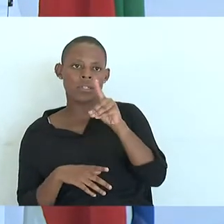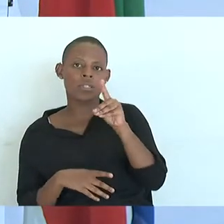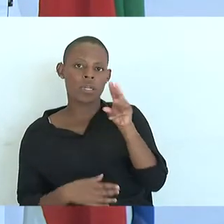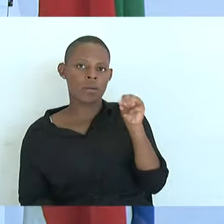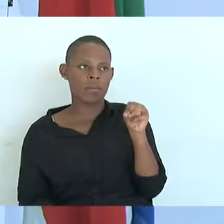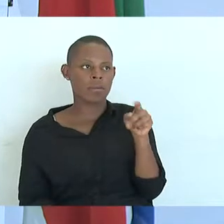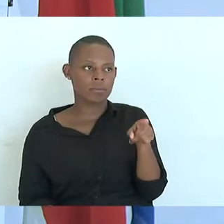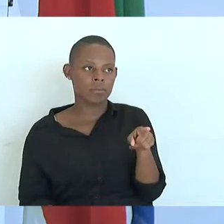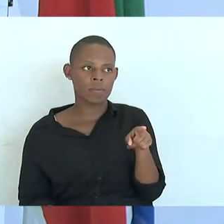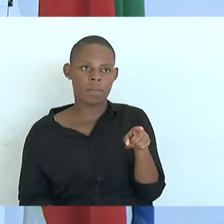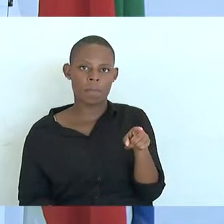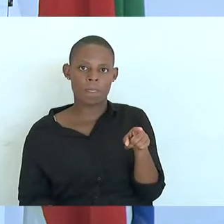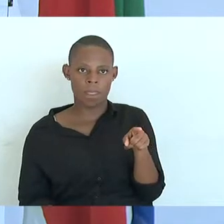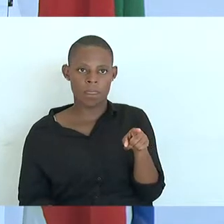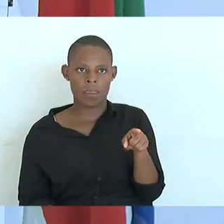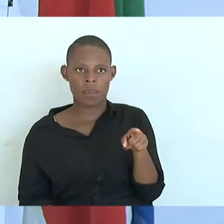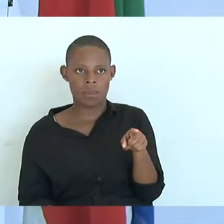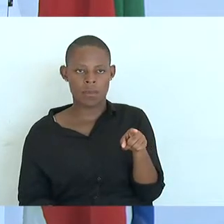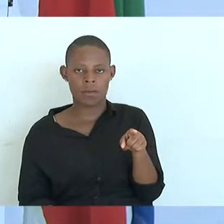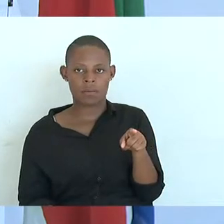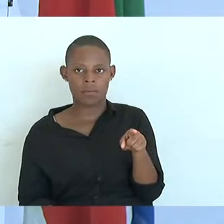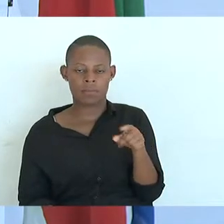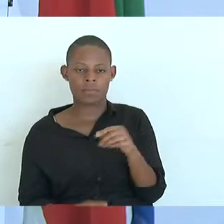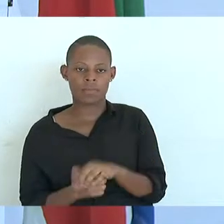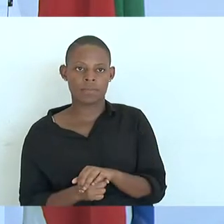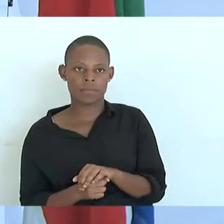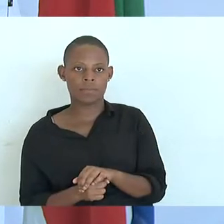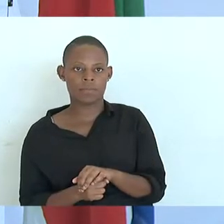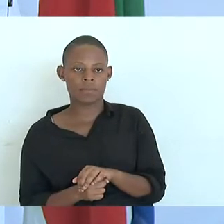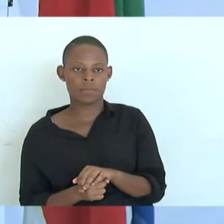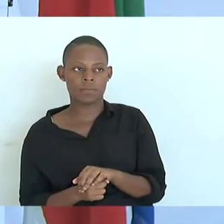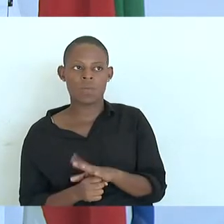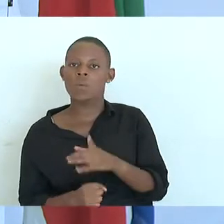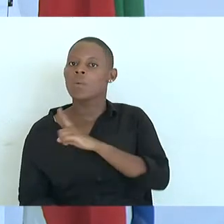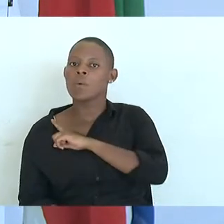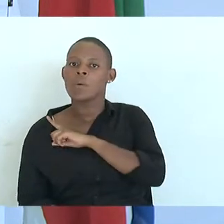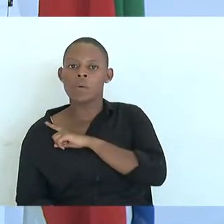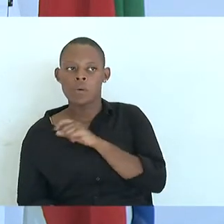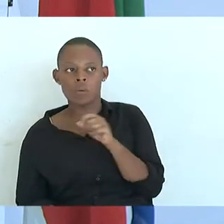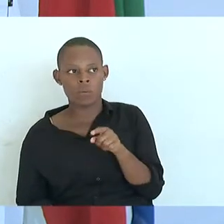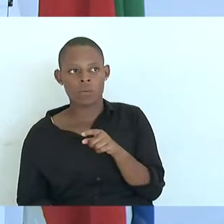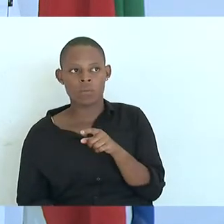district development model, because those things that